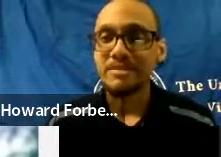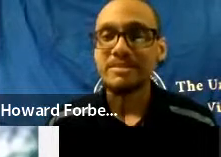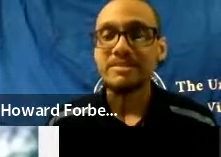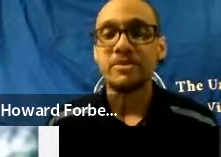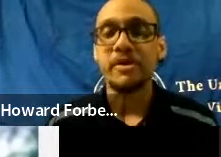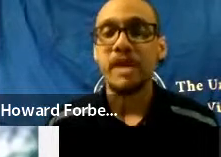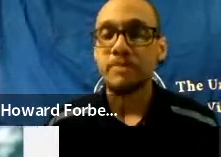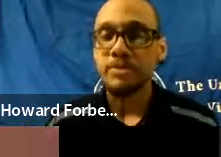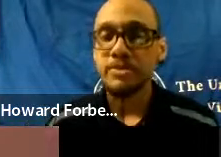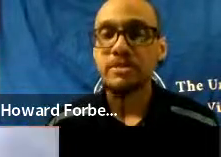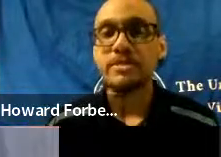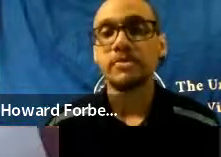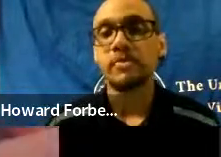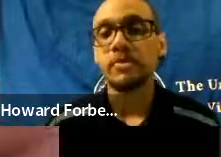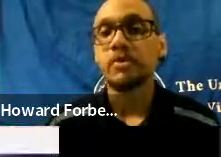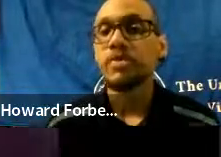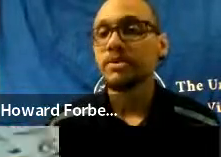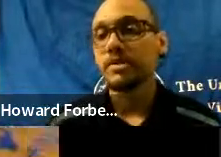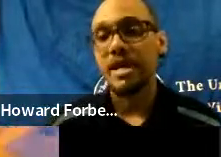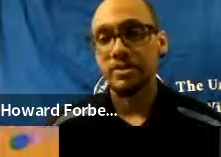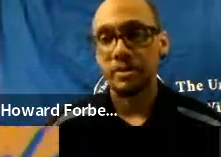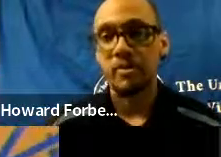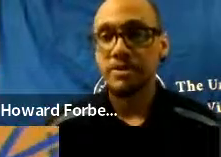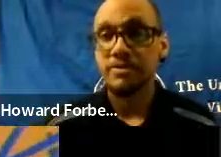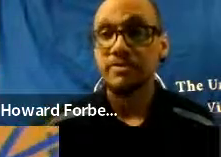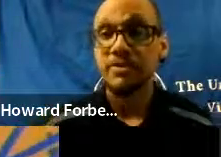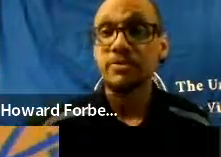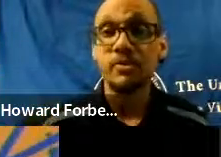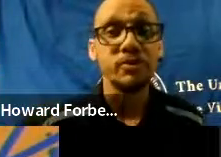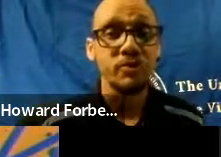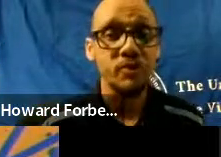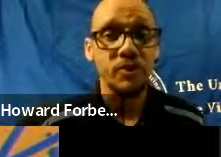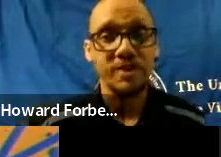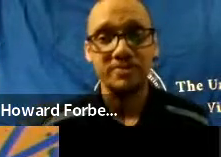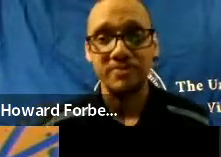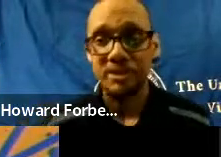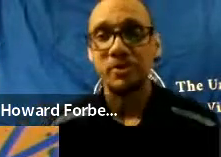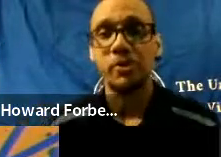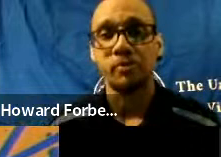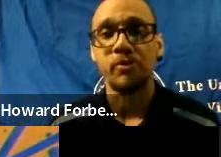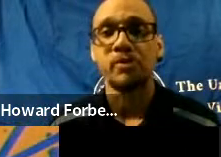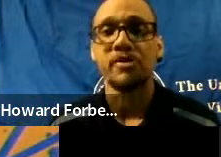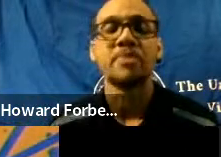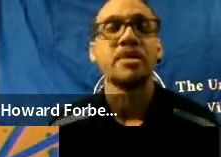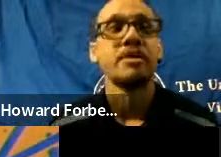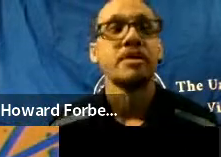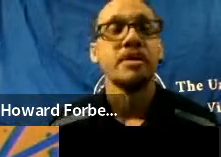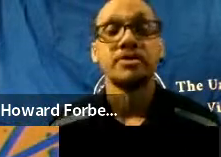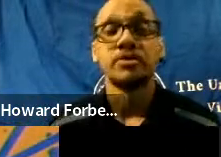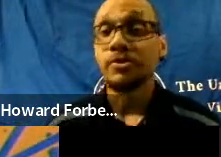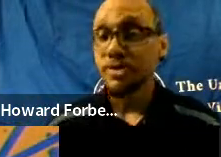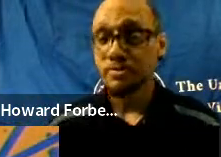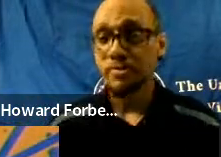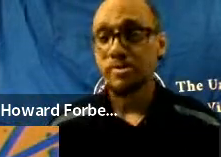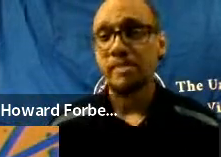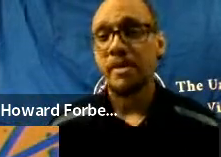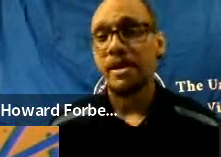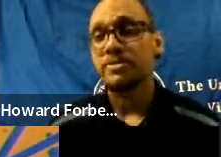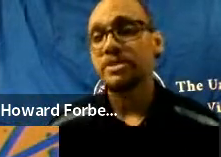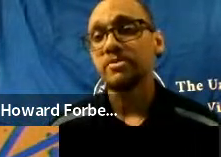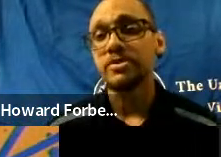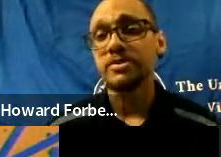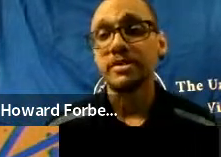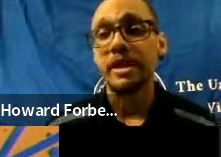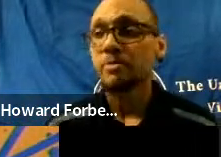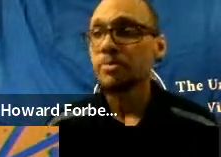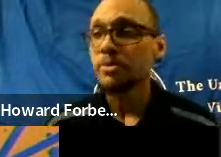particular was, an opportunity to work with the National Park Service through their Youth Conservation Corps program. And so through this program,